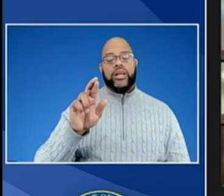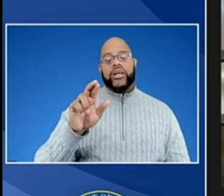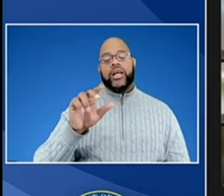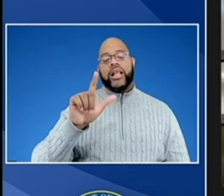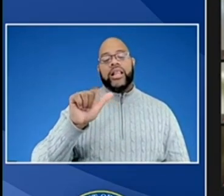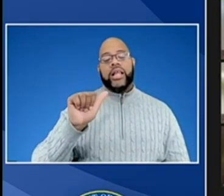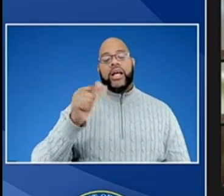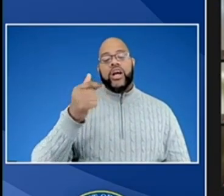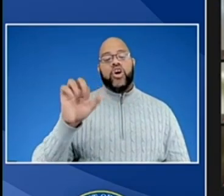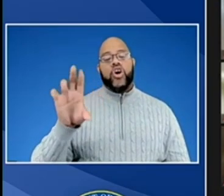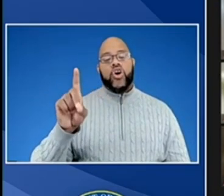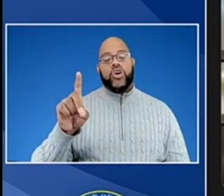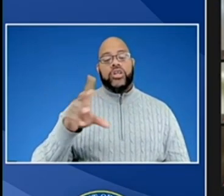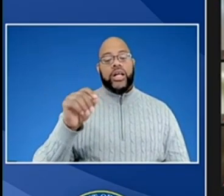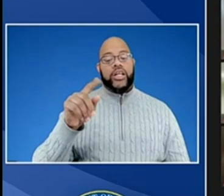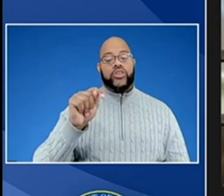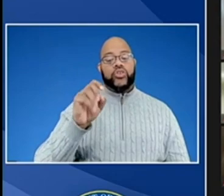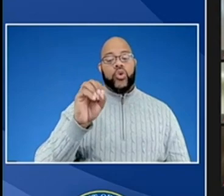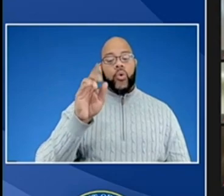Merrill?